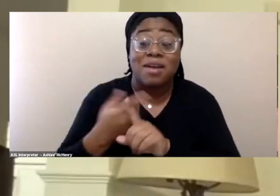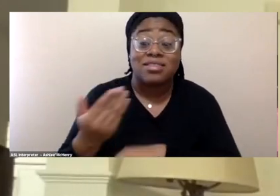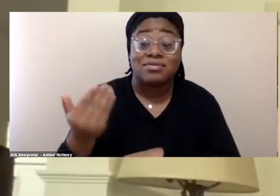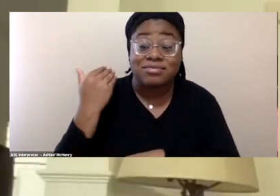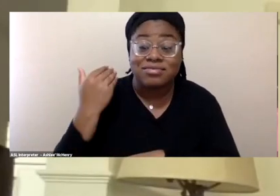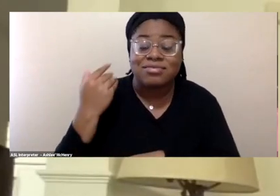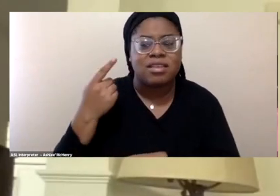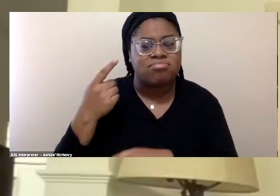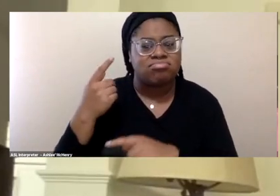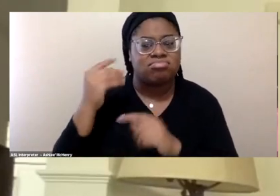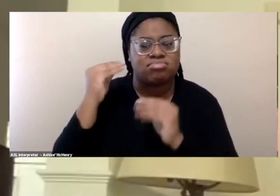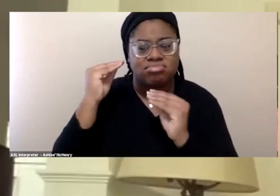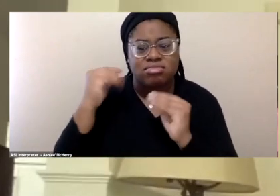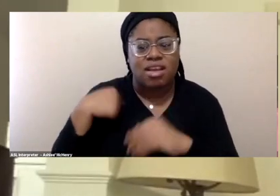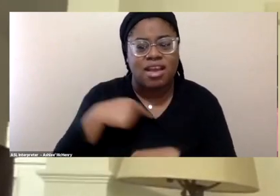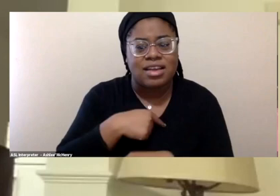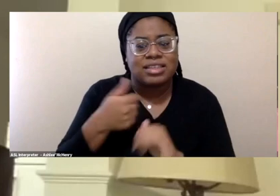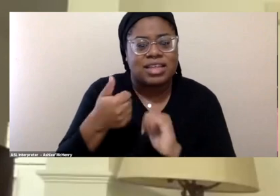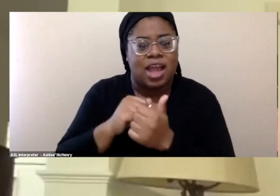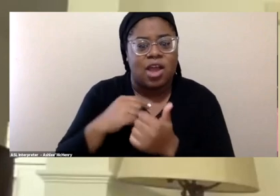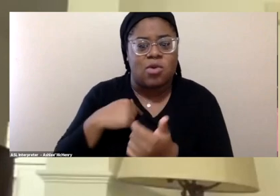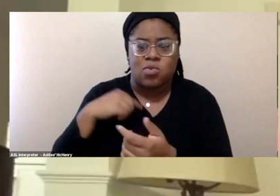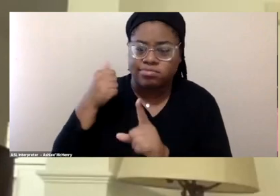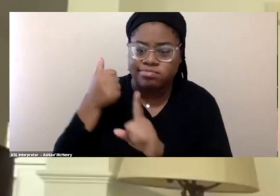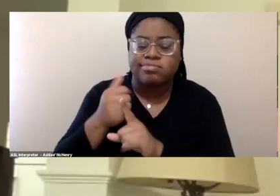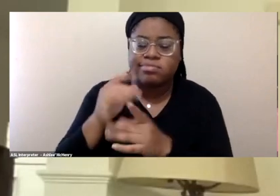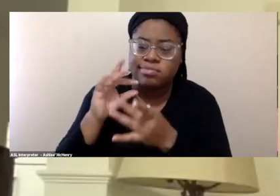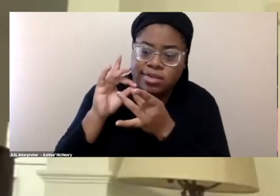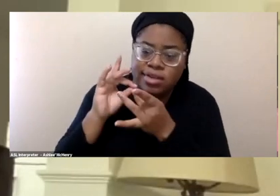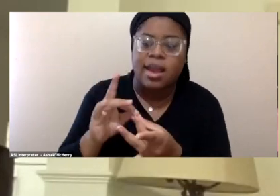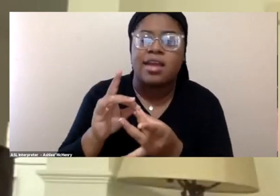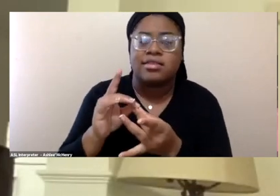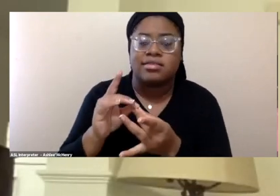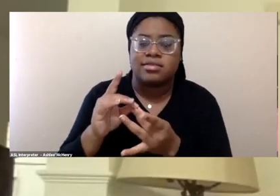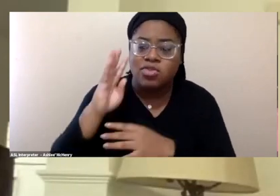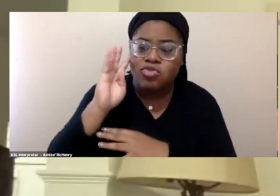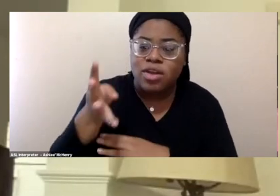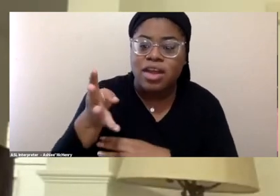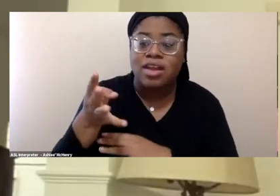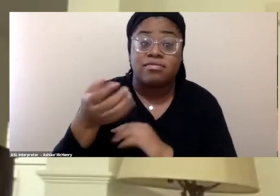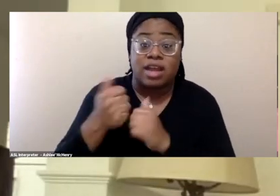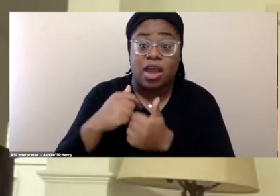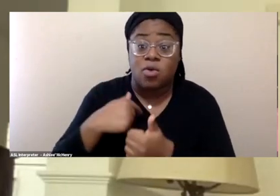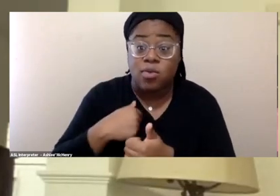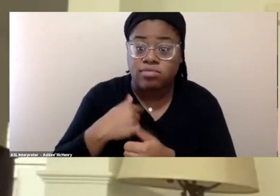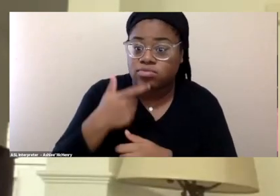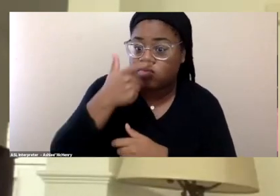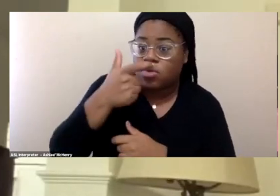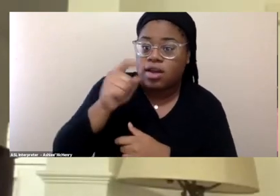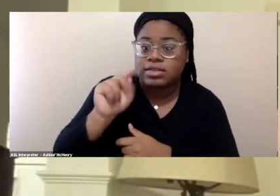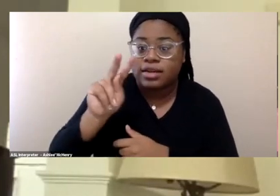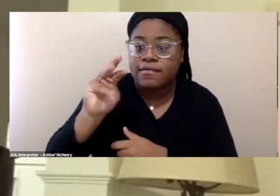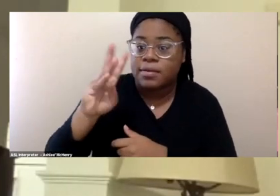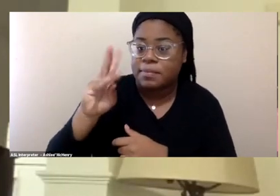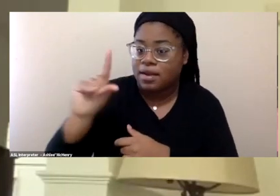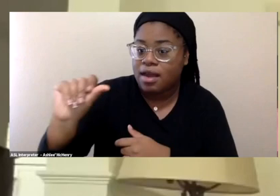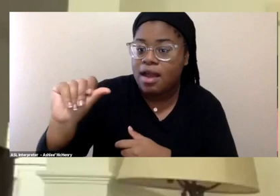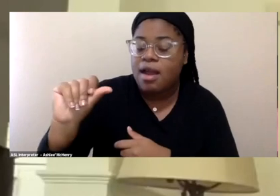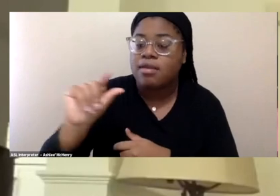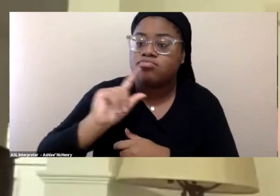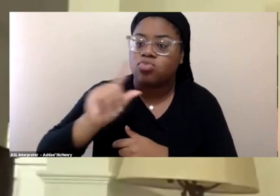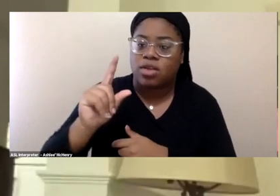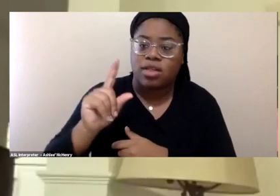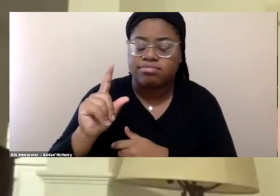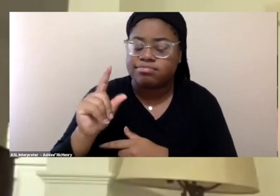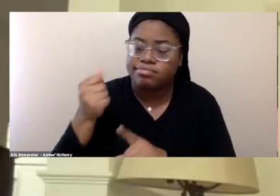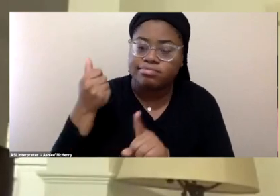dramatically impacted how we connect, how we create, and how we consume media and entertainment. And it has profoundly reinforced